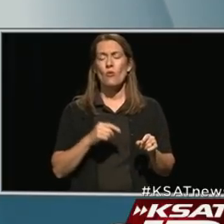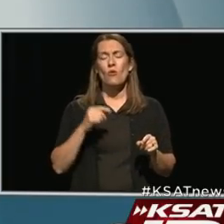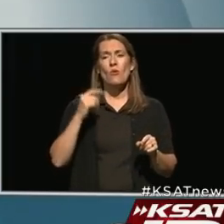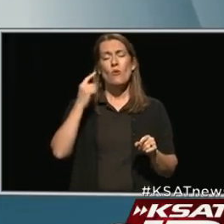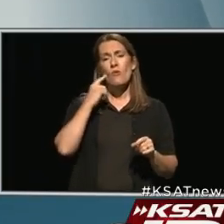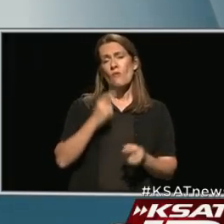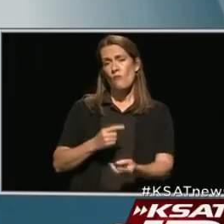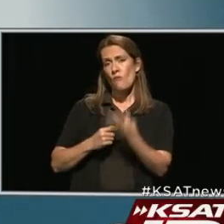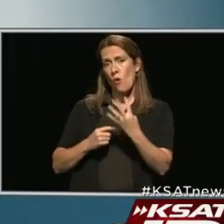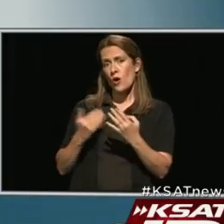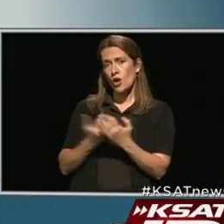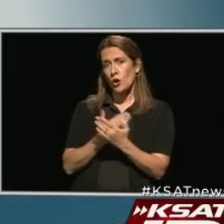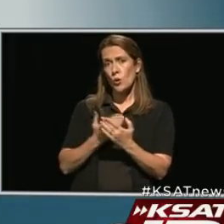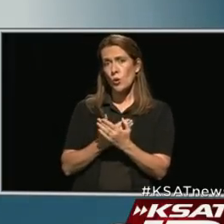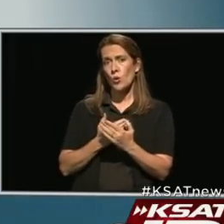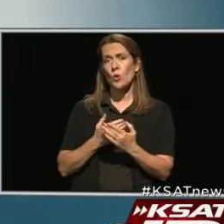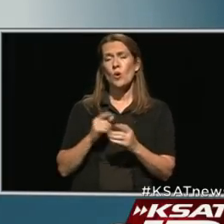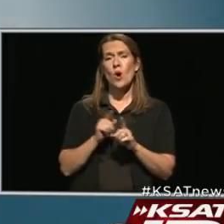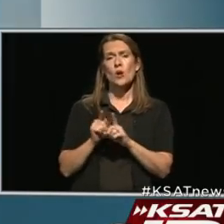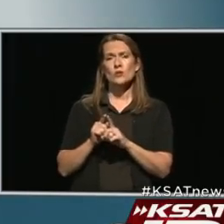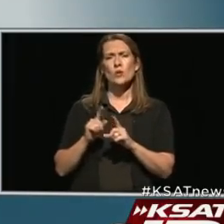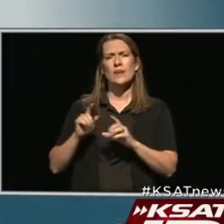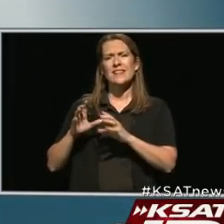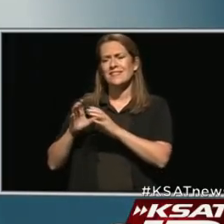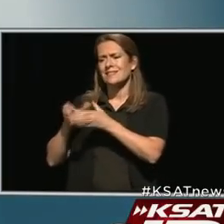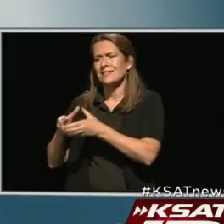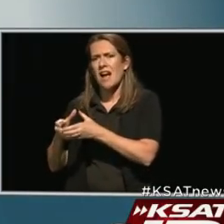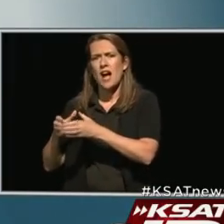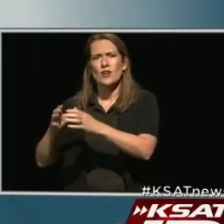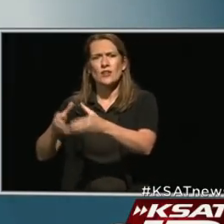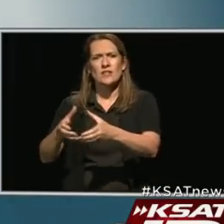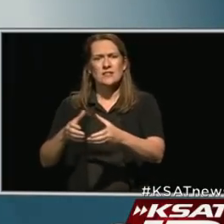Four of the new cases are in congregate settings. Thankfully,